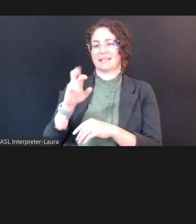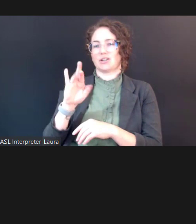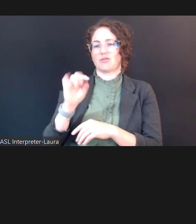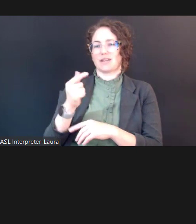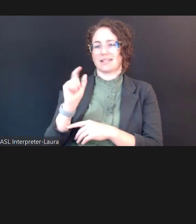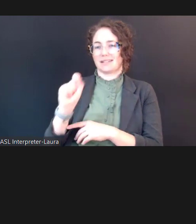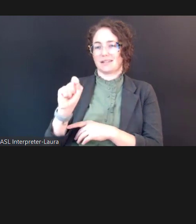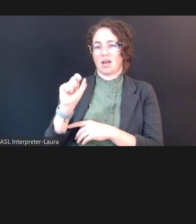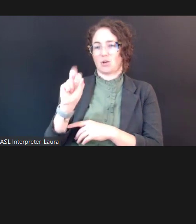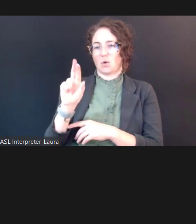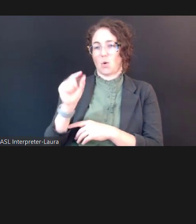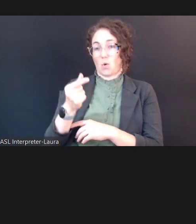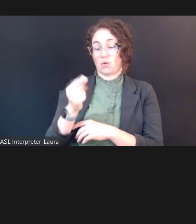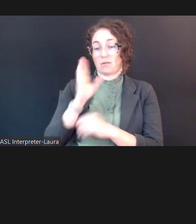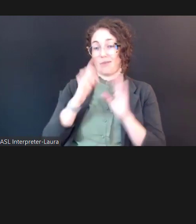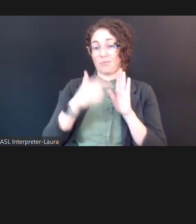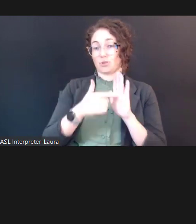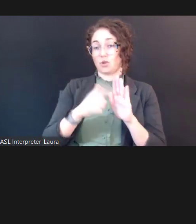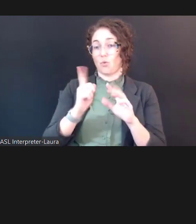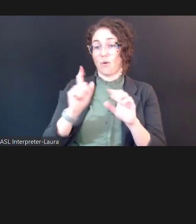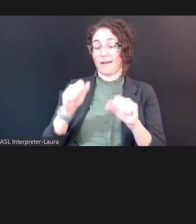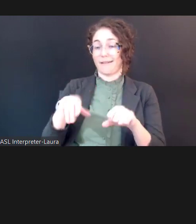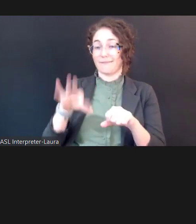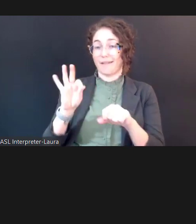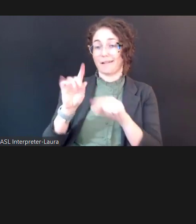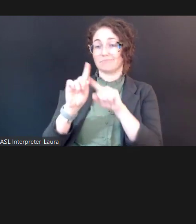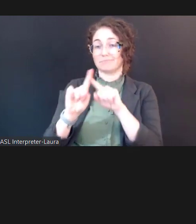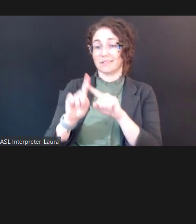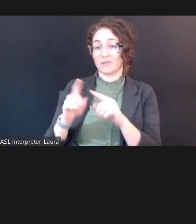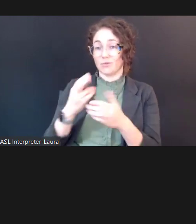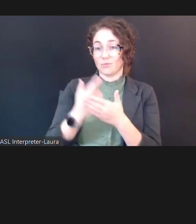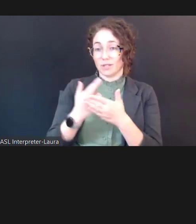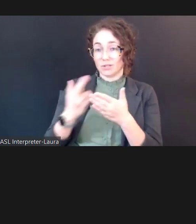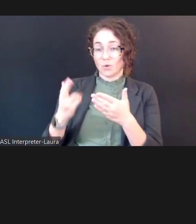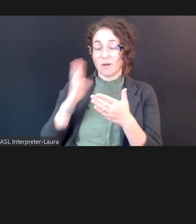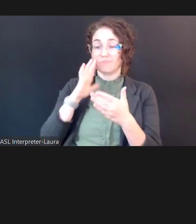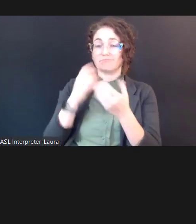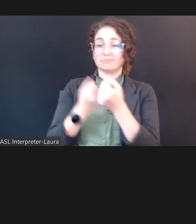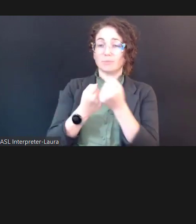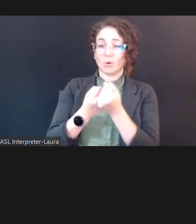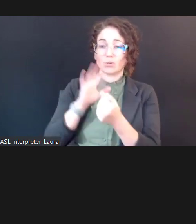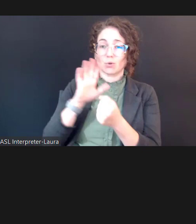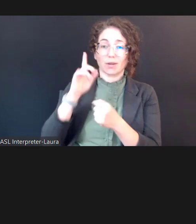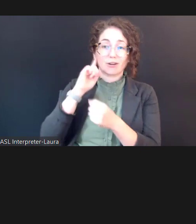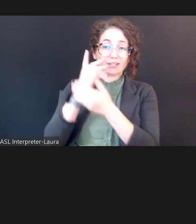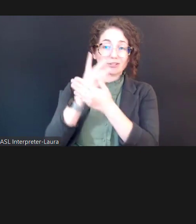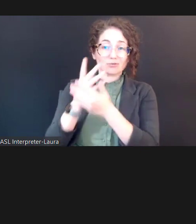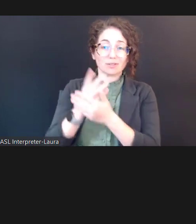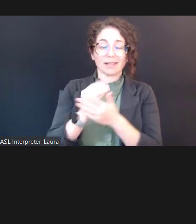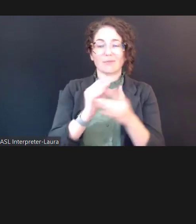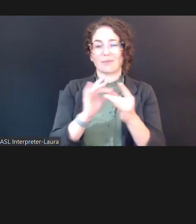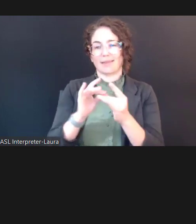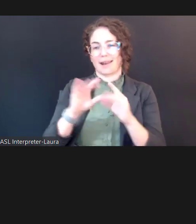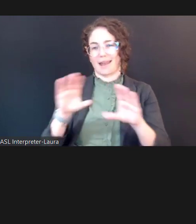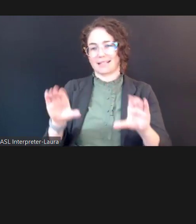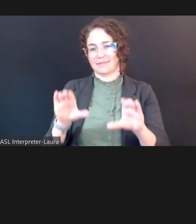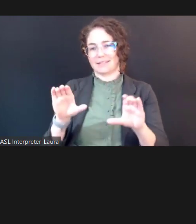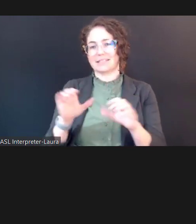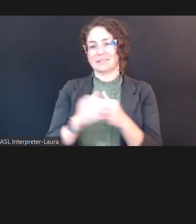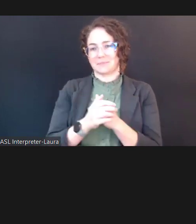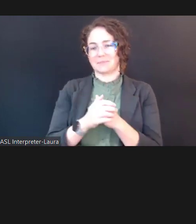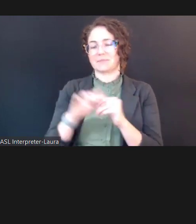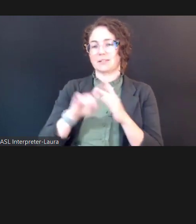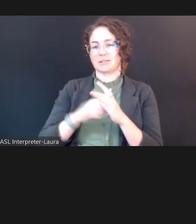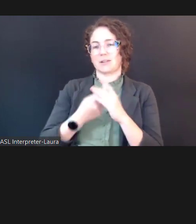again where you're going to find the various resources to support your hearing screening and related activities, and